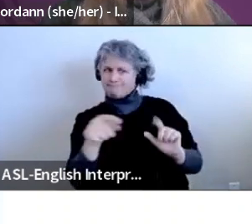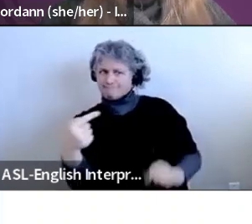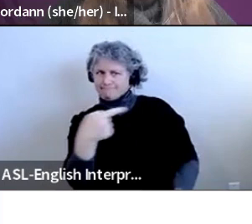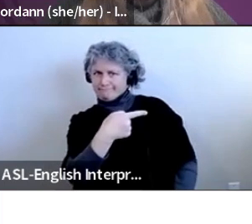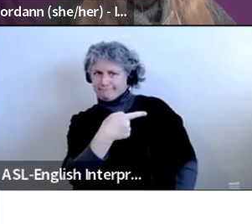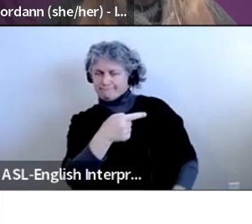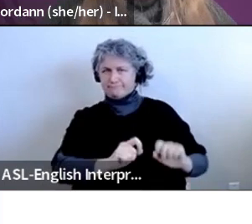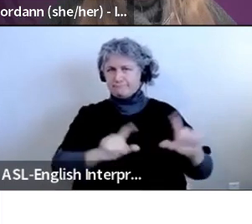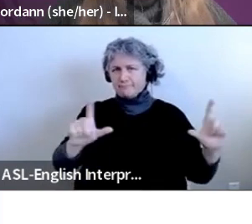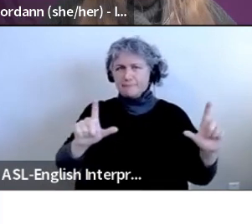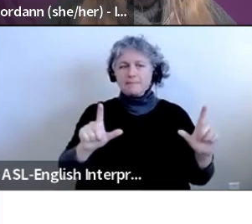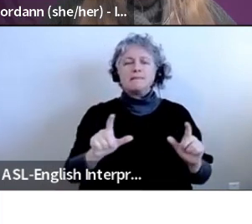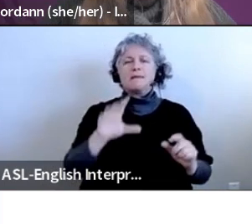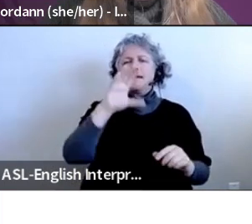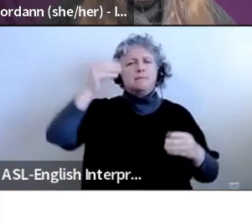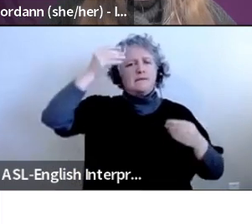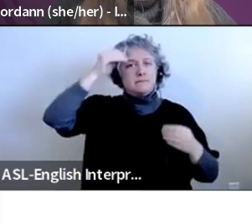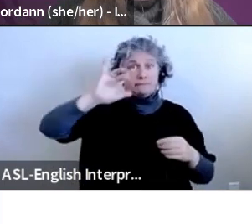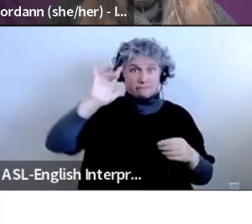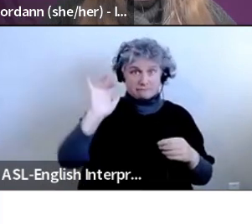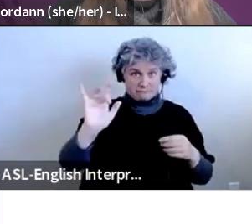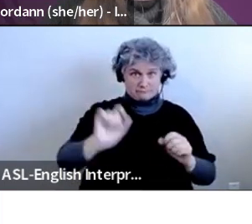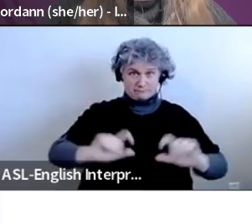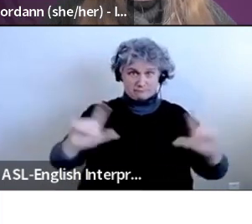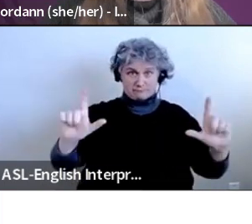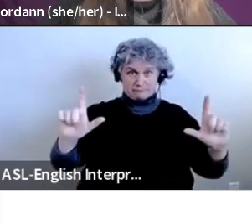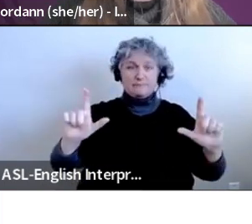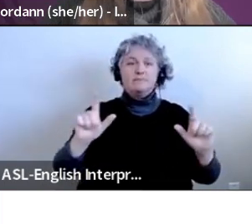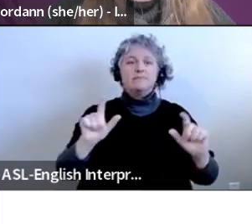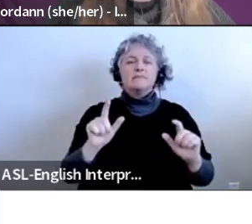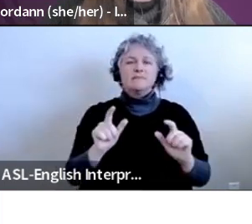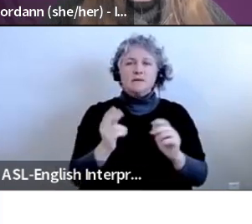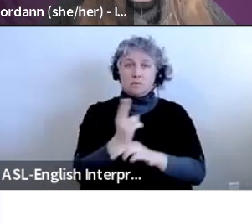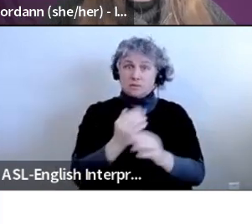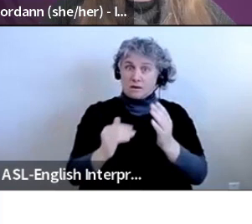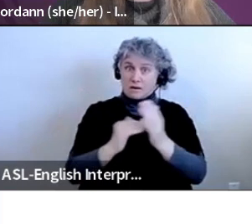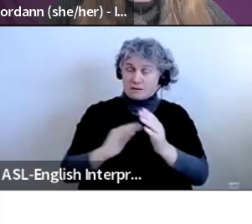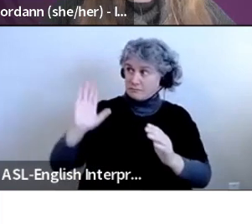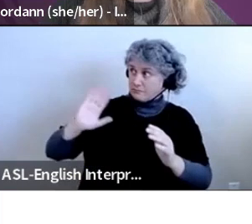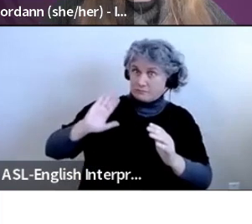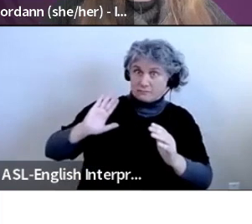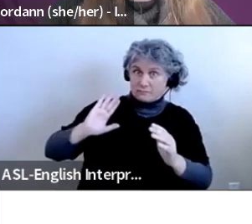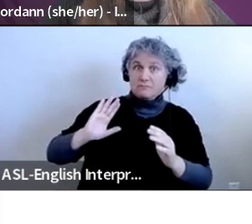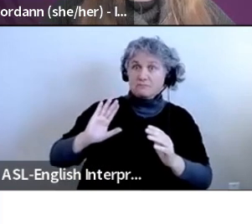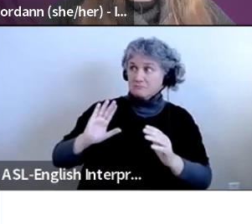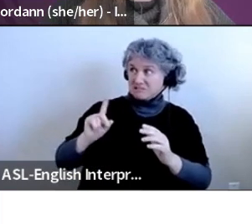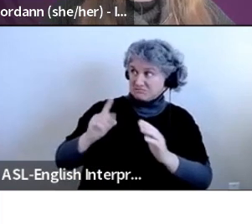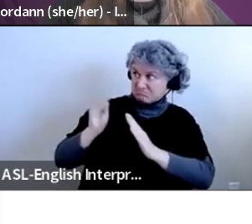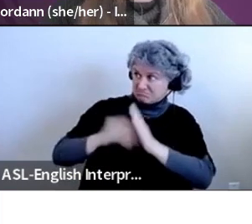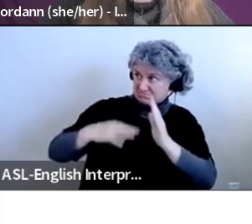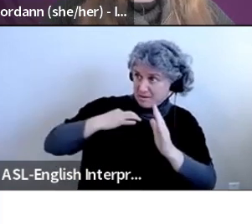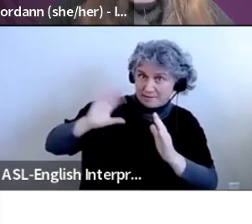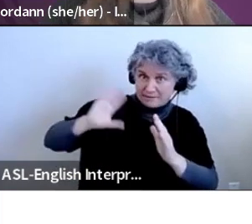When you click on company information, it'll say reuse data. You have previously completed this task. Would you like to reuse